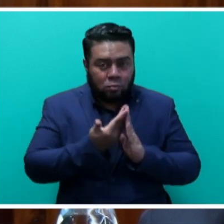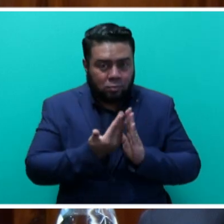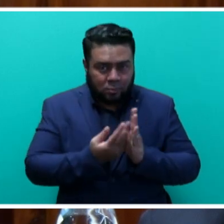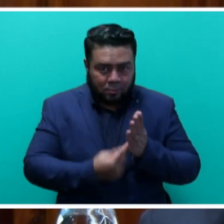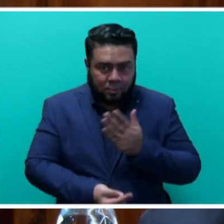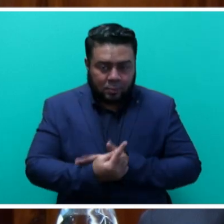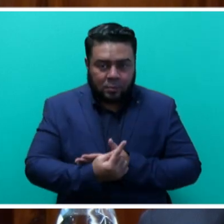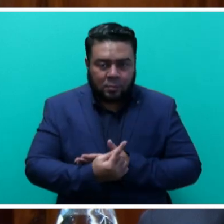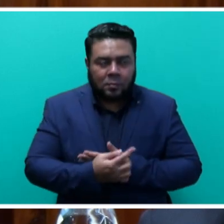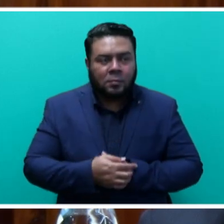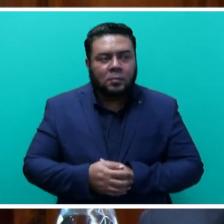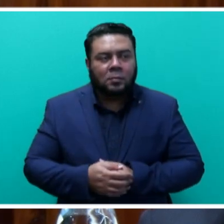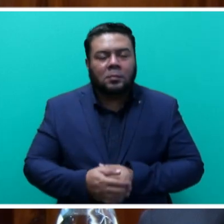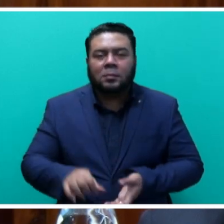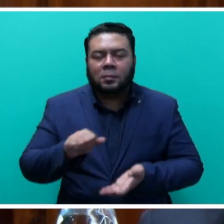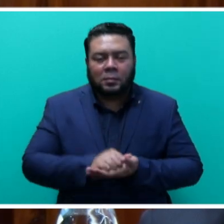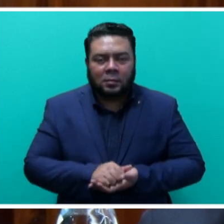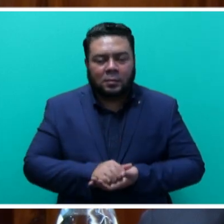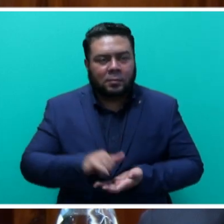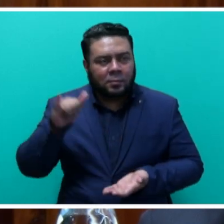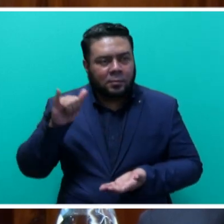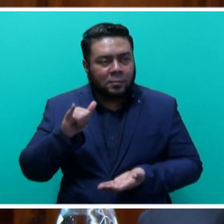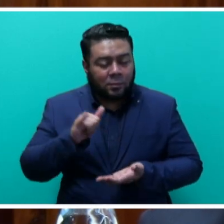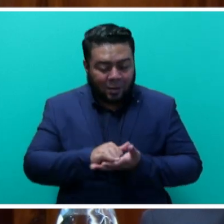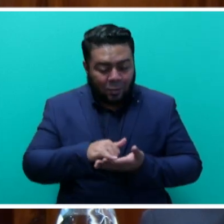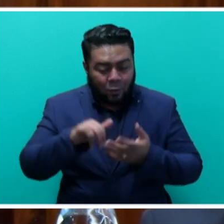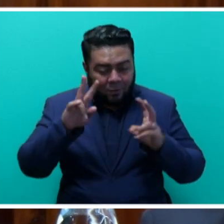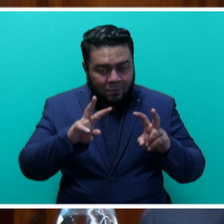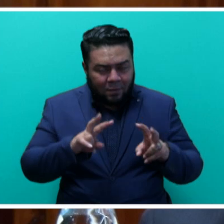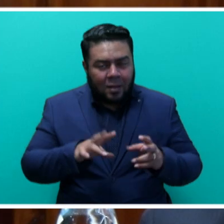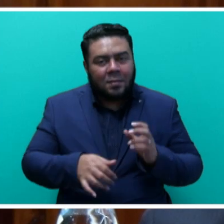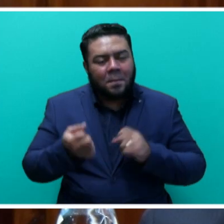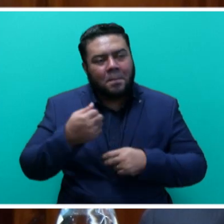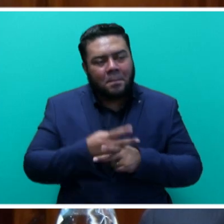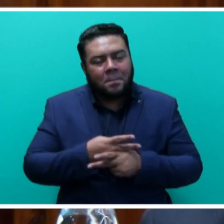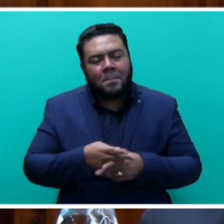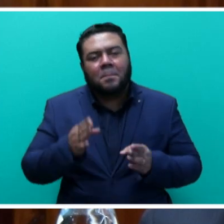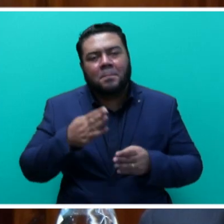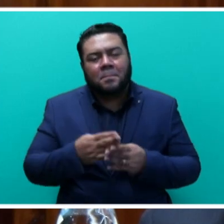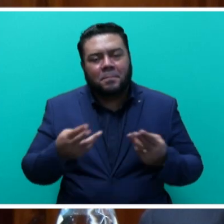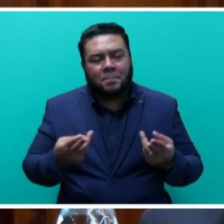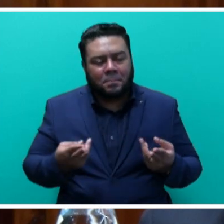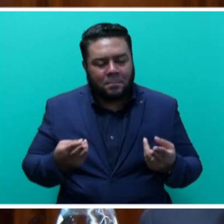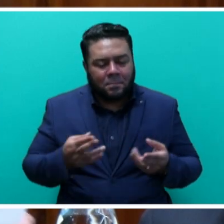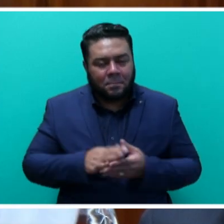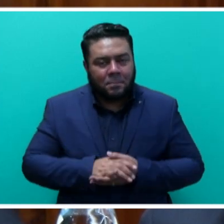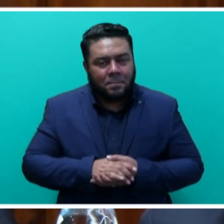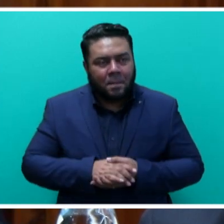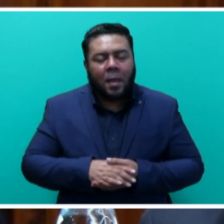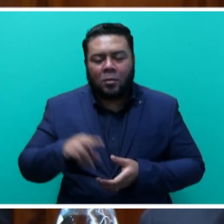preserving evidence, inspecting aircraft and components, and accessing manufacturing and maintenance premises as needed.